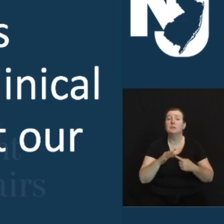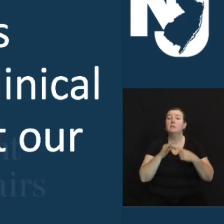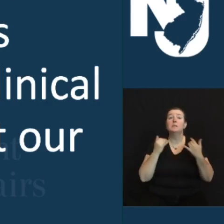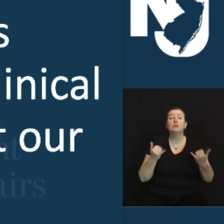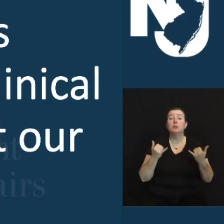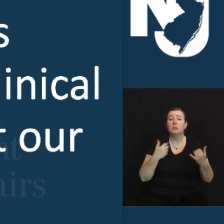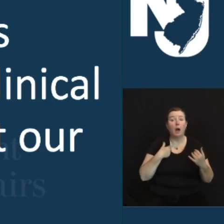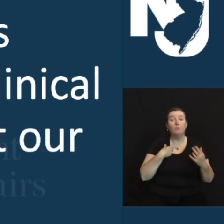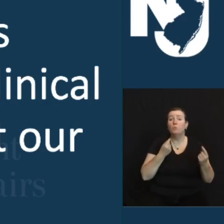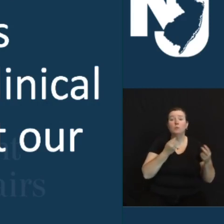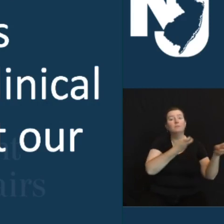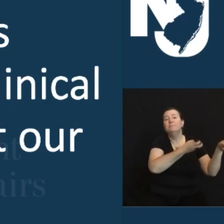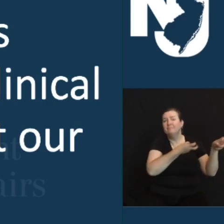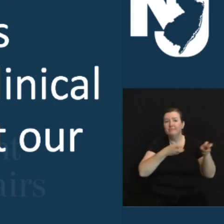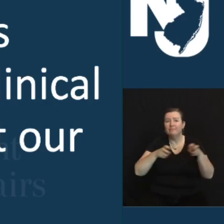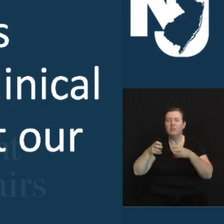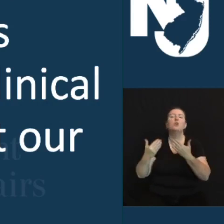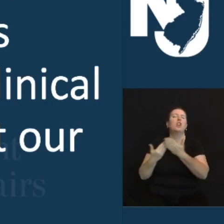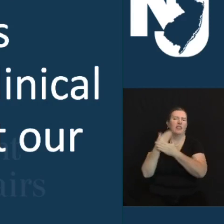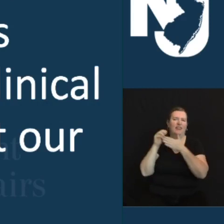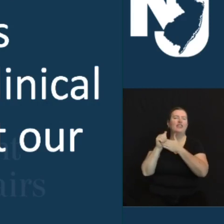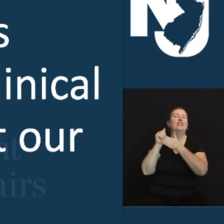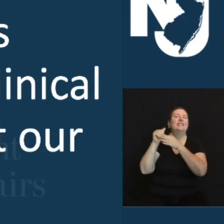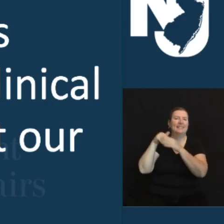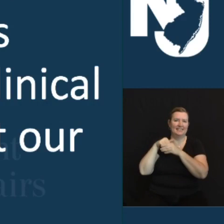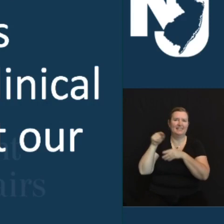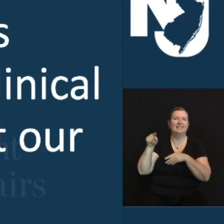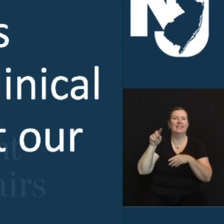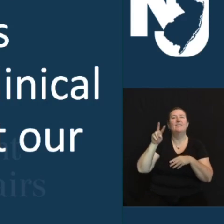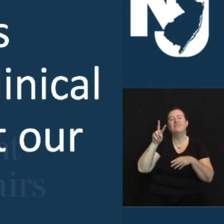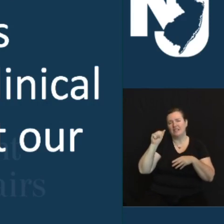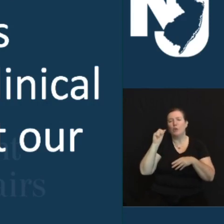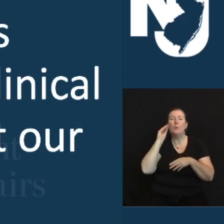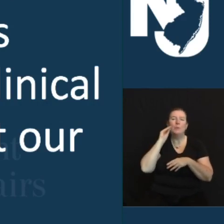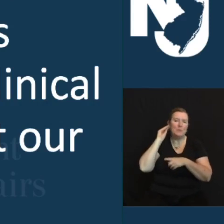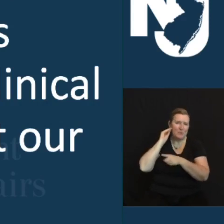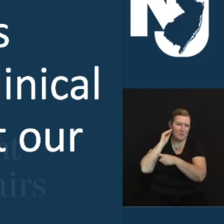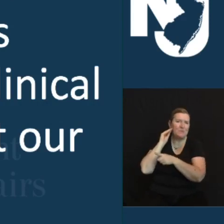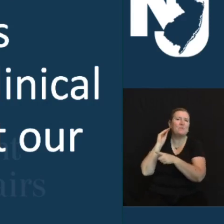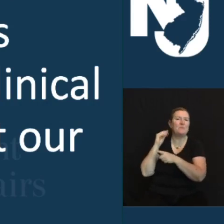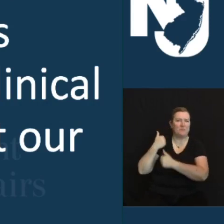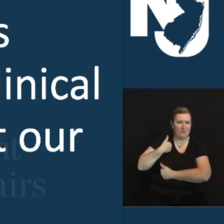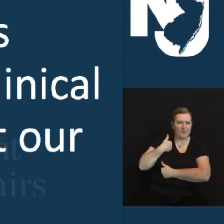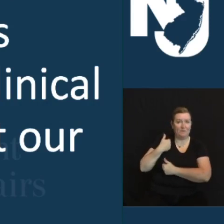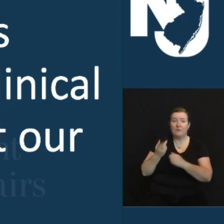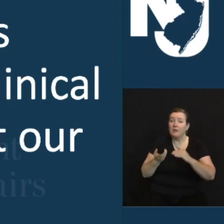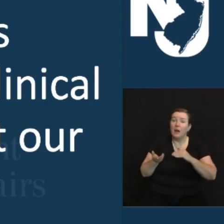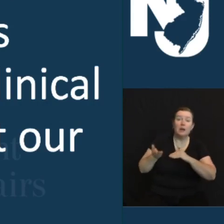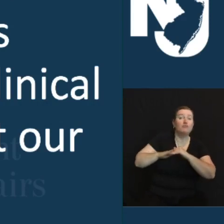leadership at our veterans' homes. These additional hands will play an essential role.